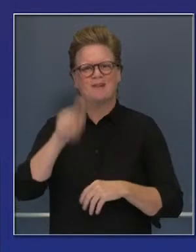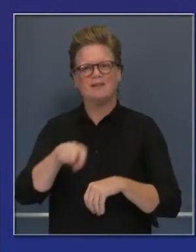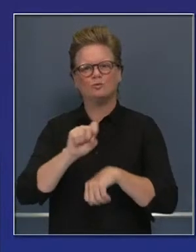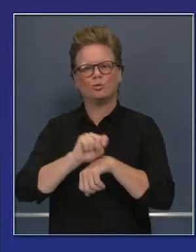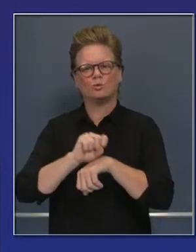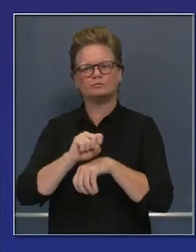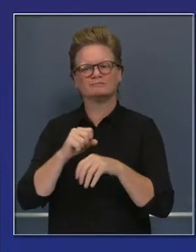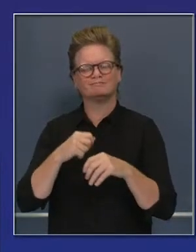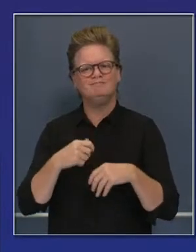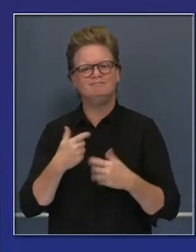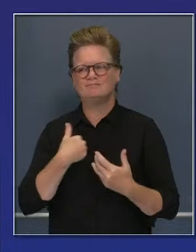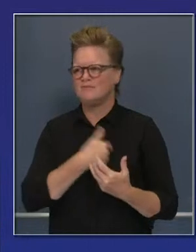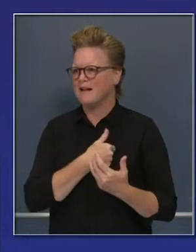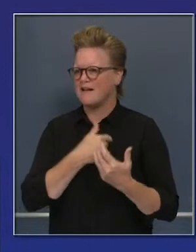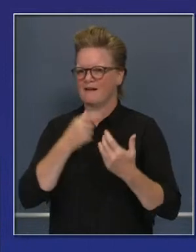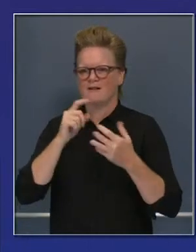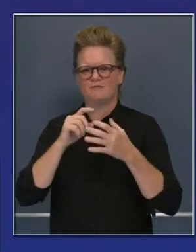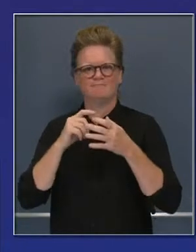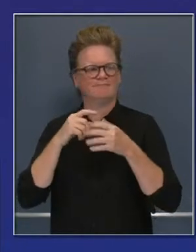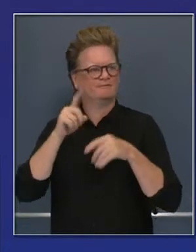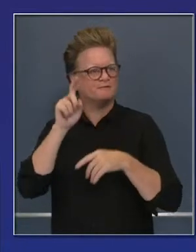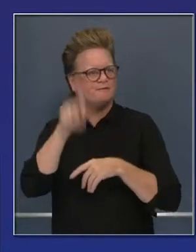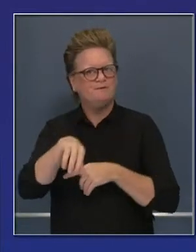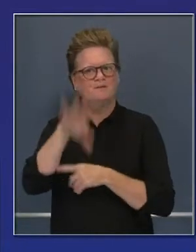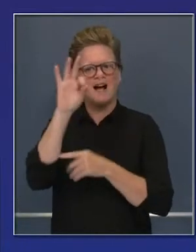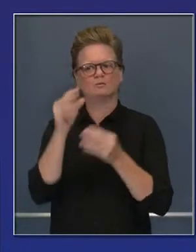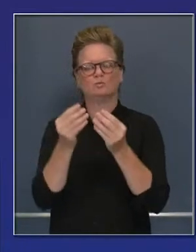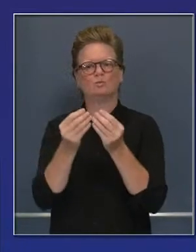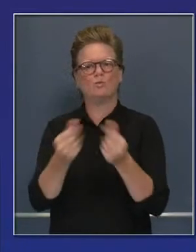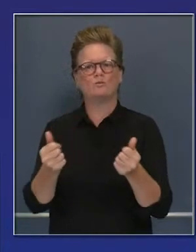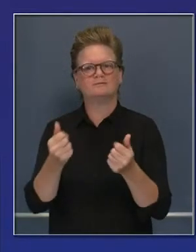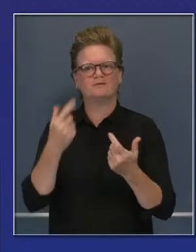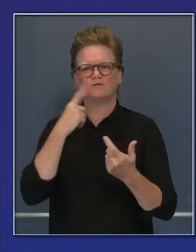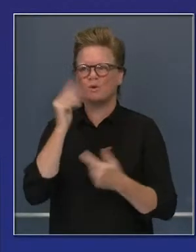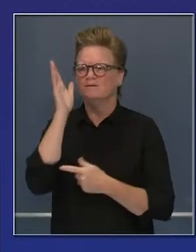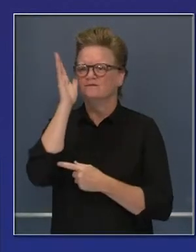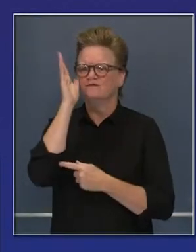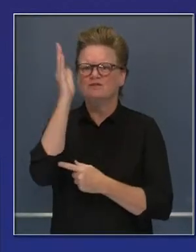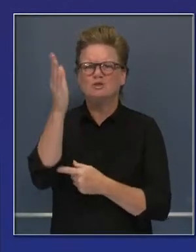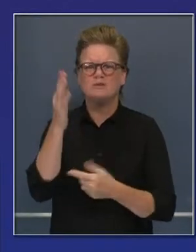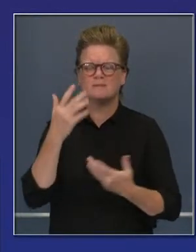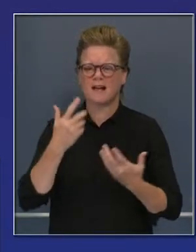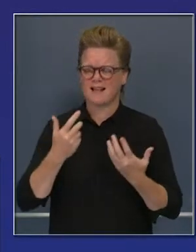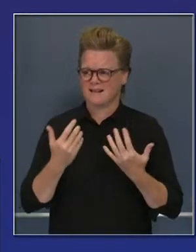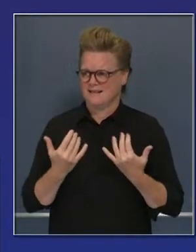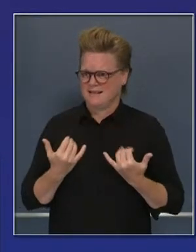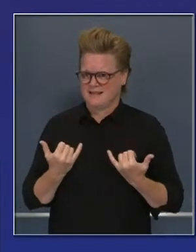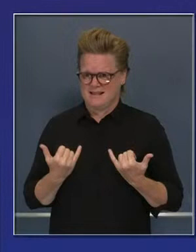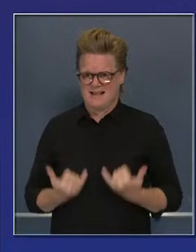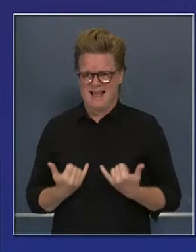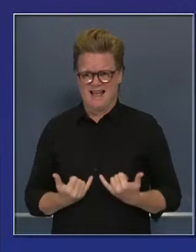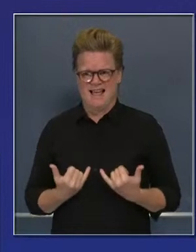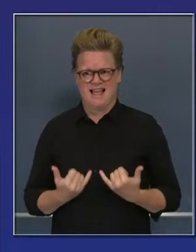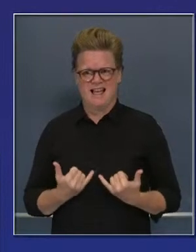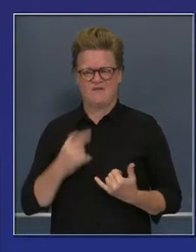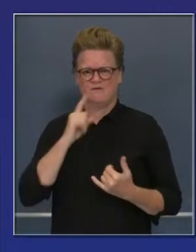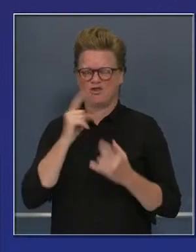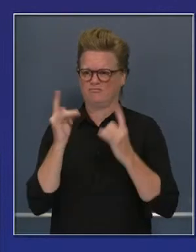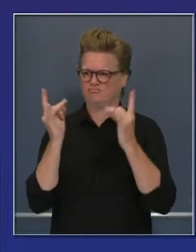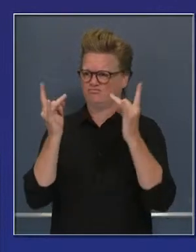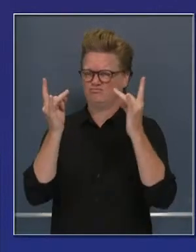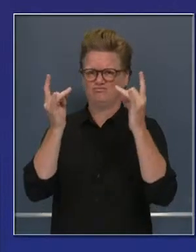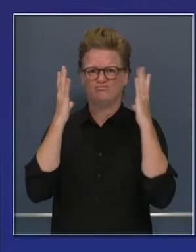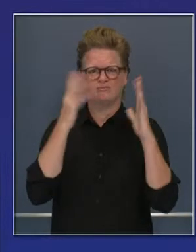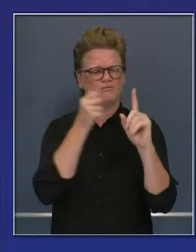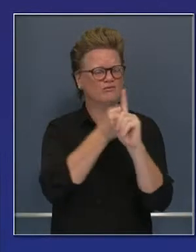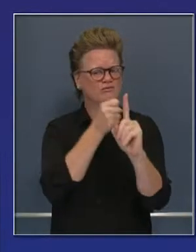solutions, fundamental solutions, to address these extreme events that are now becoming almost normalized